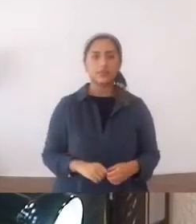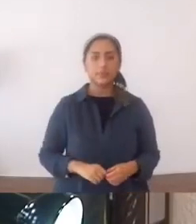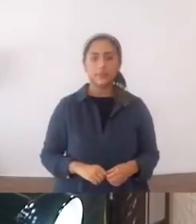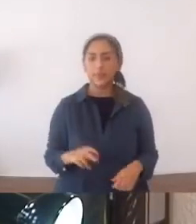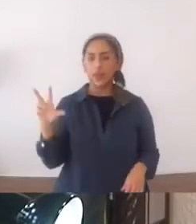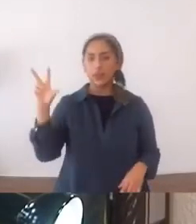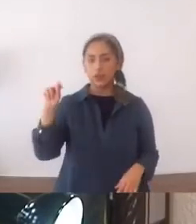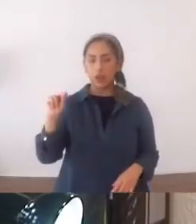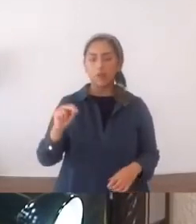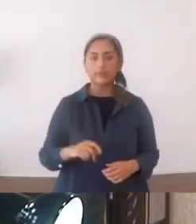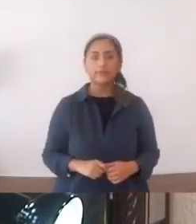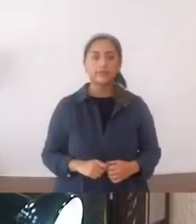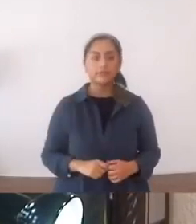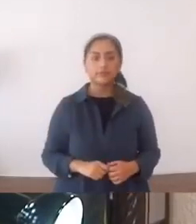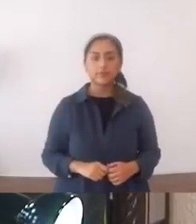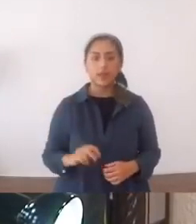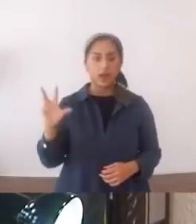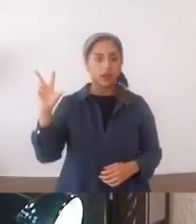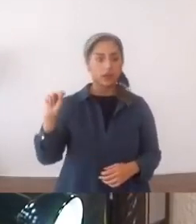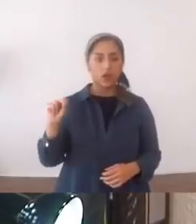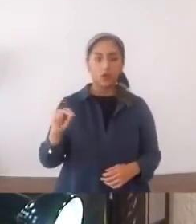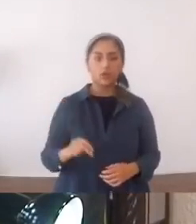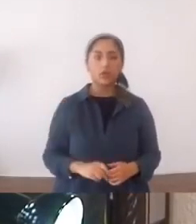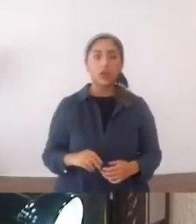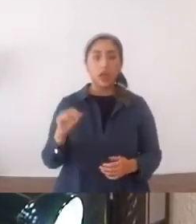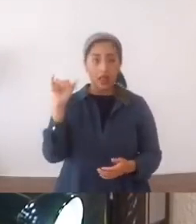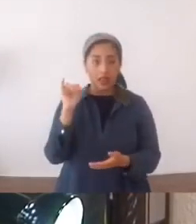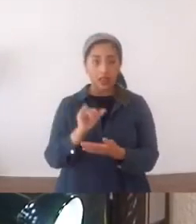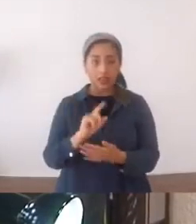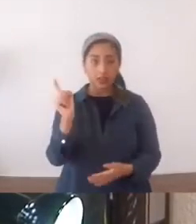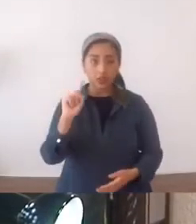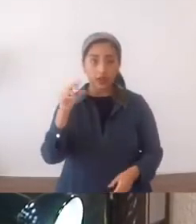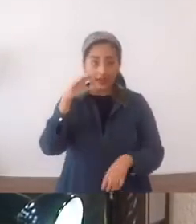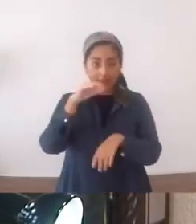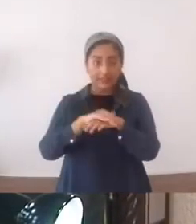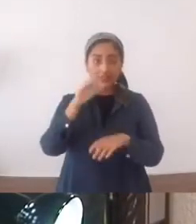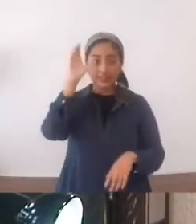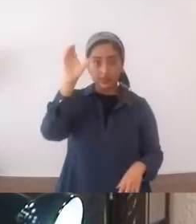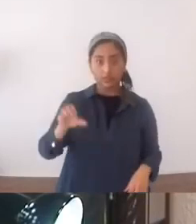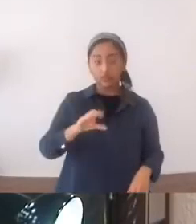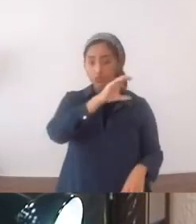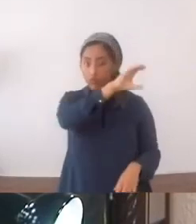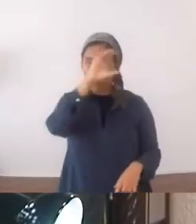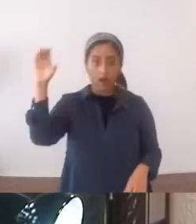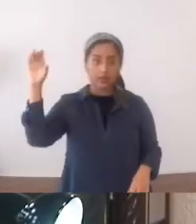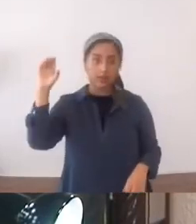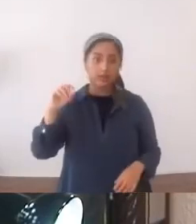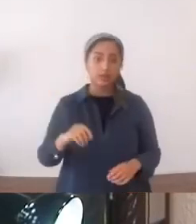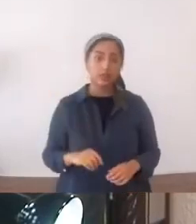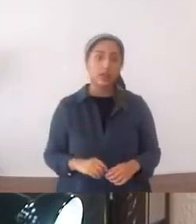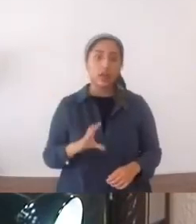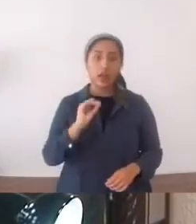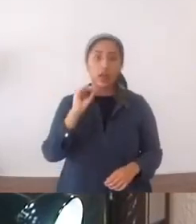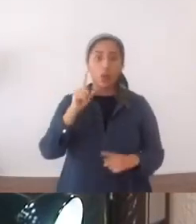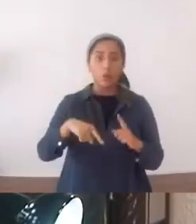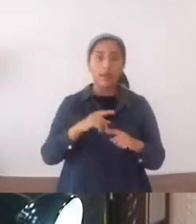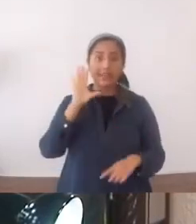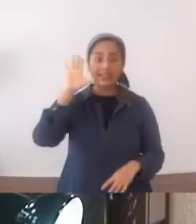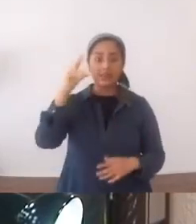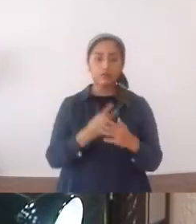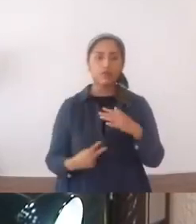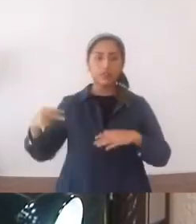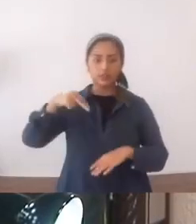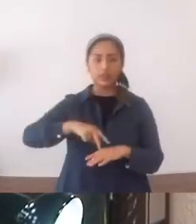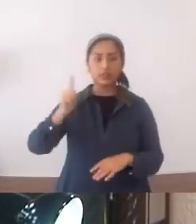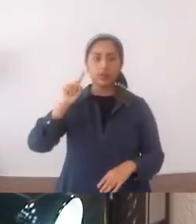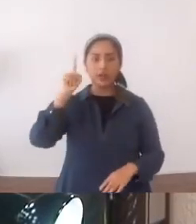Because he says in another No. video that he ended up in the failure of the No, timber. fue precisamente en no. la cruz, en el madero, It was precisely in the cross, y in en the